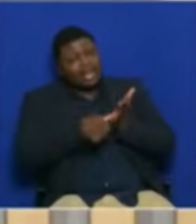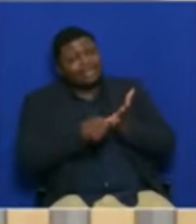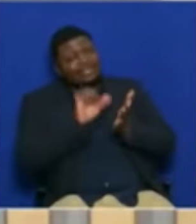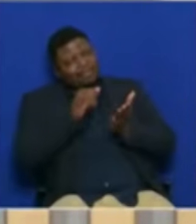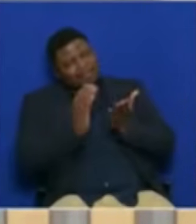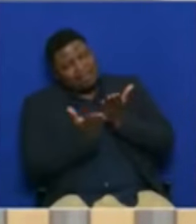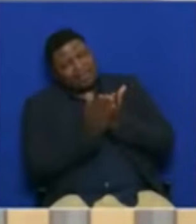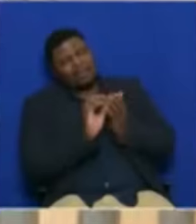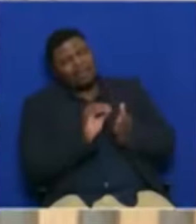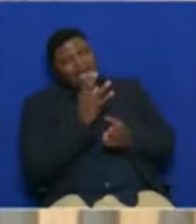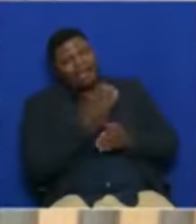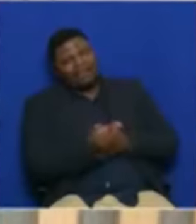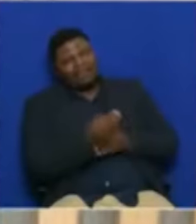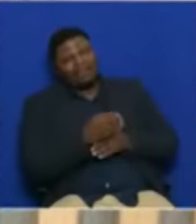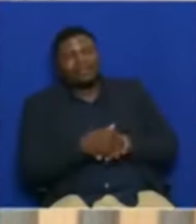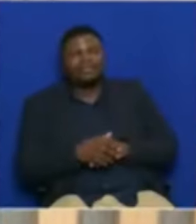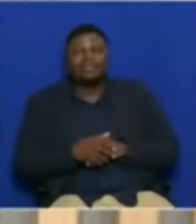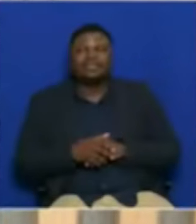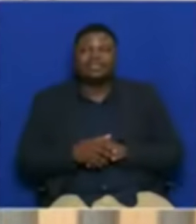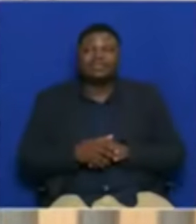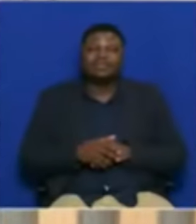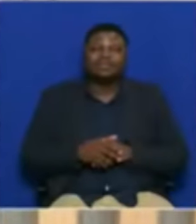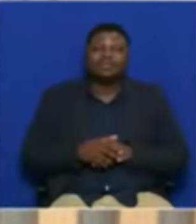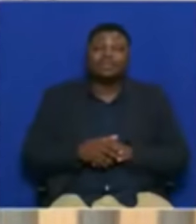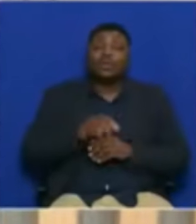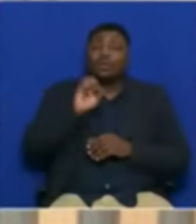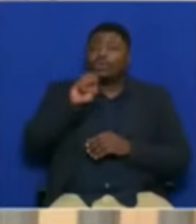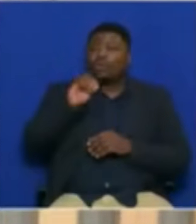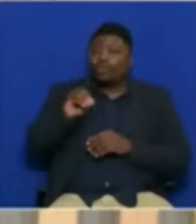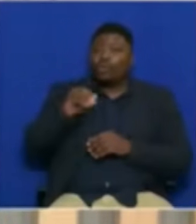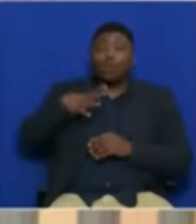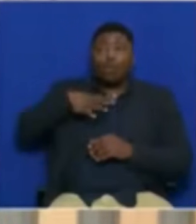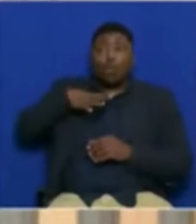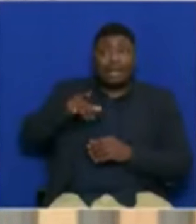you wanted him to confirm something about that letter. Yes.